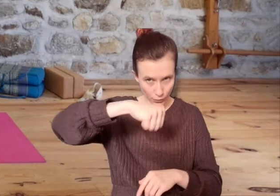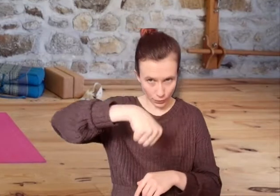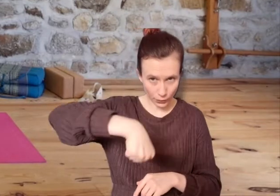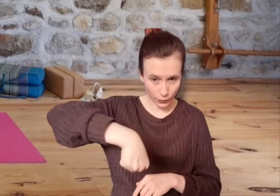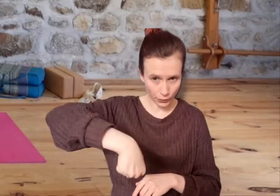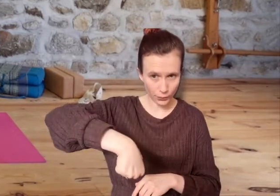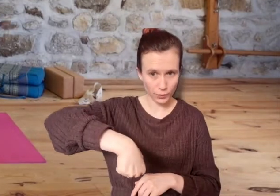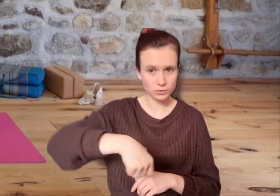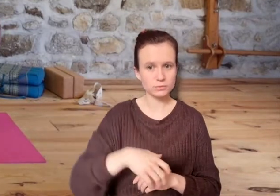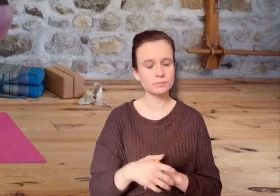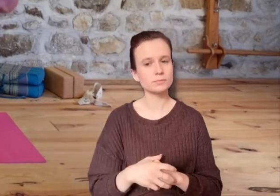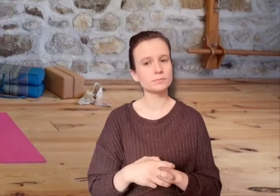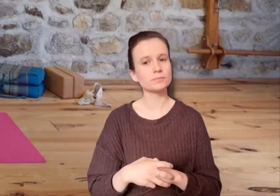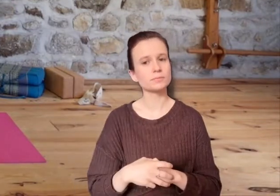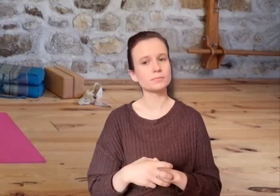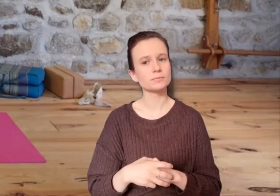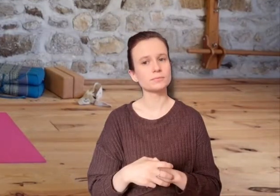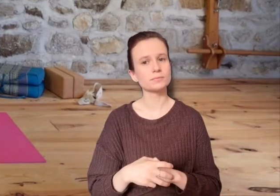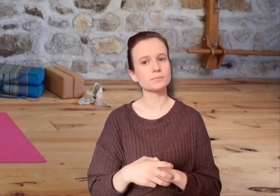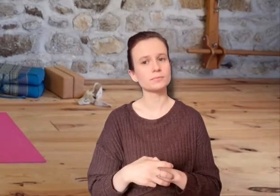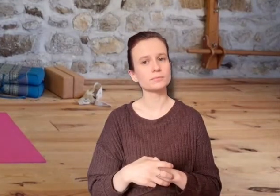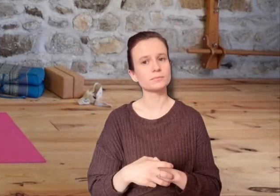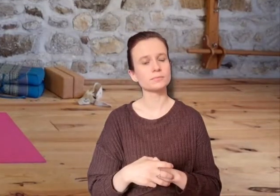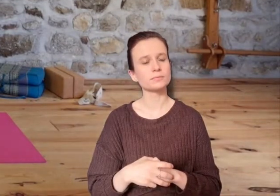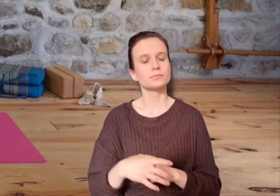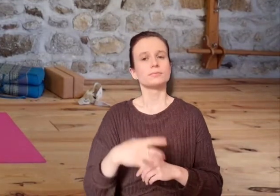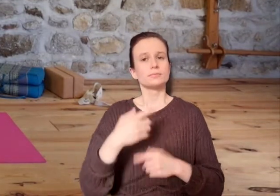go. Inhale to reach up to the ceiling.